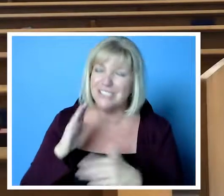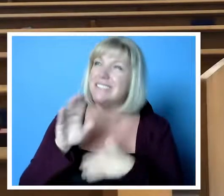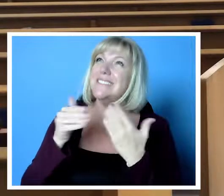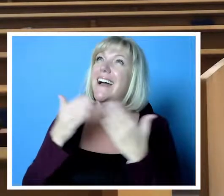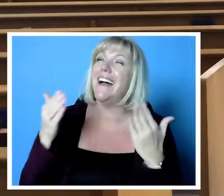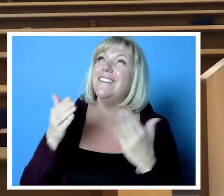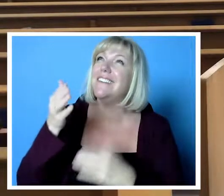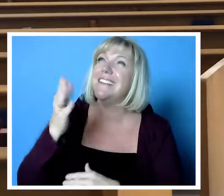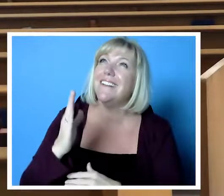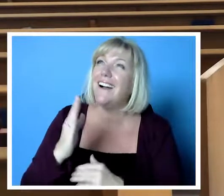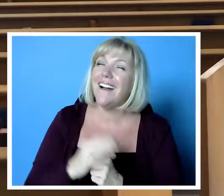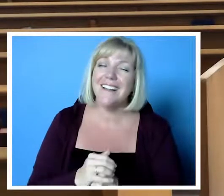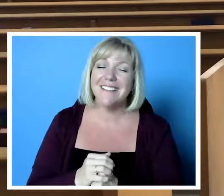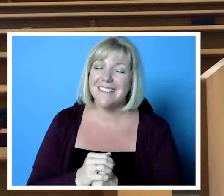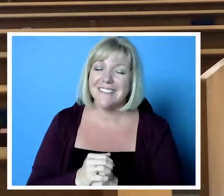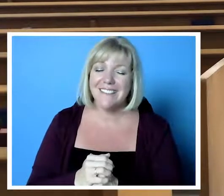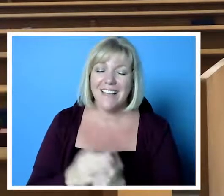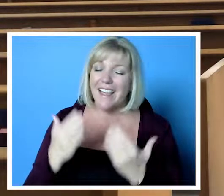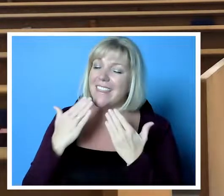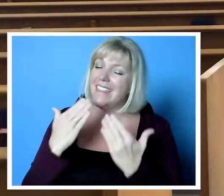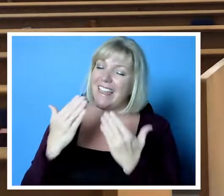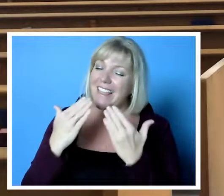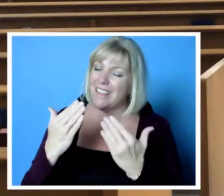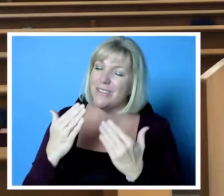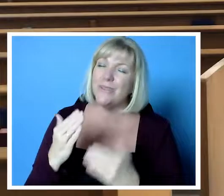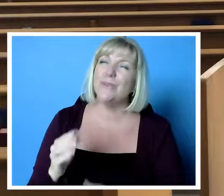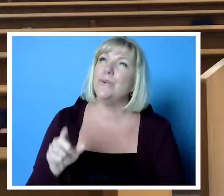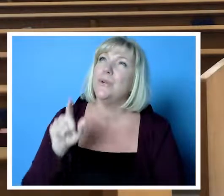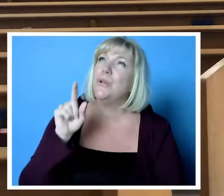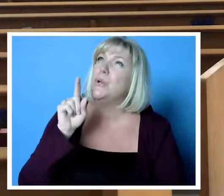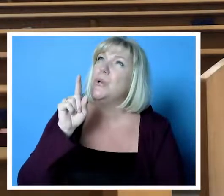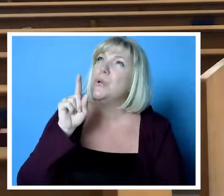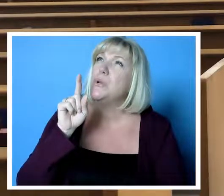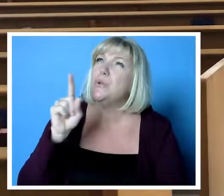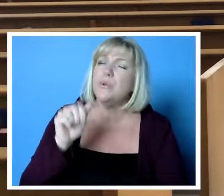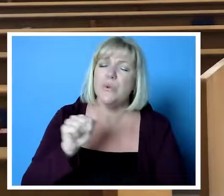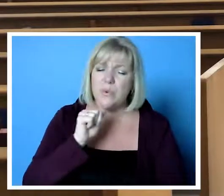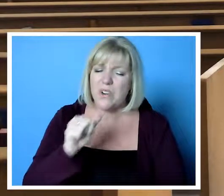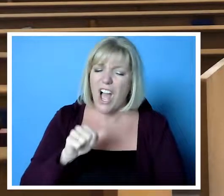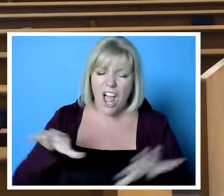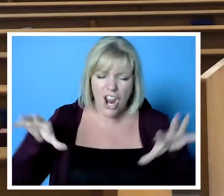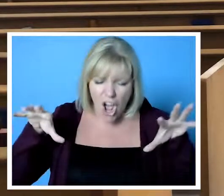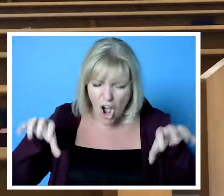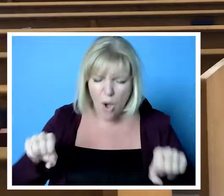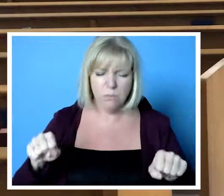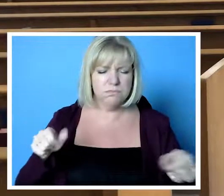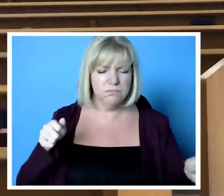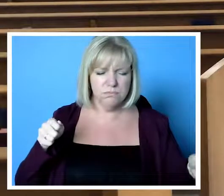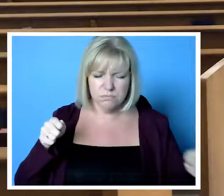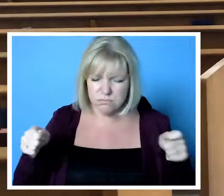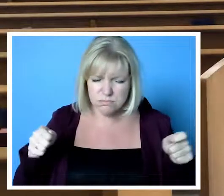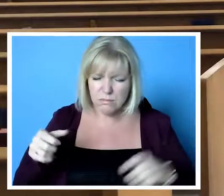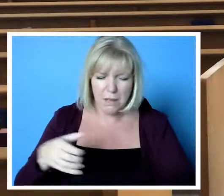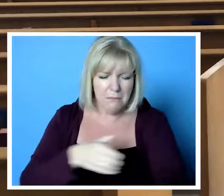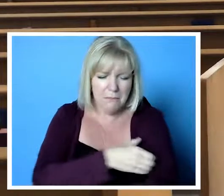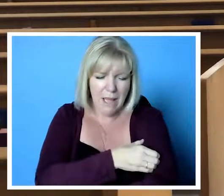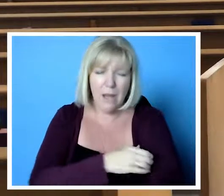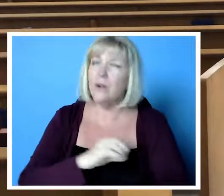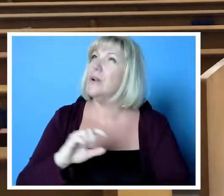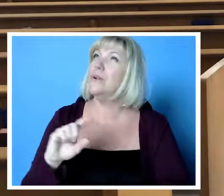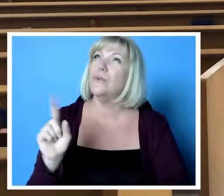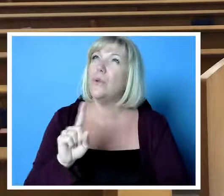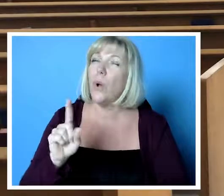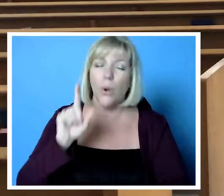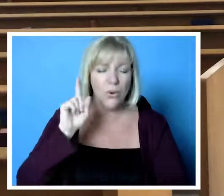Gracious and heavenly God, thank you that you are not a God who holds the power and who keeps the power